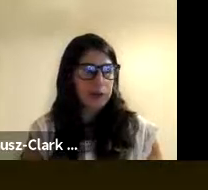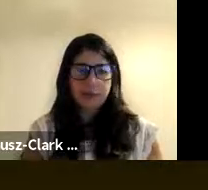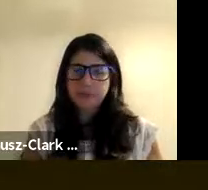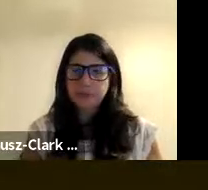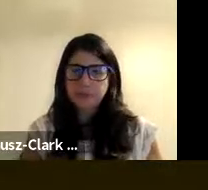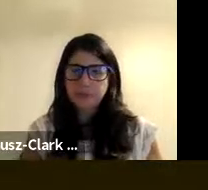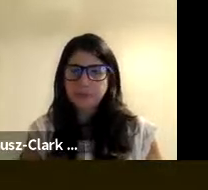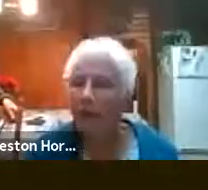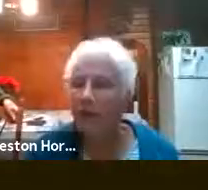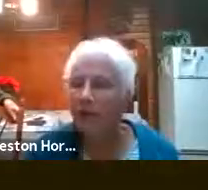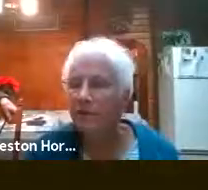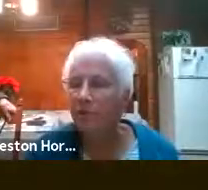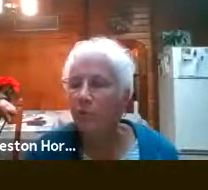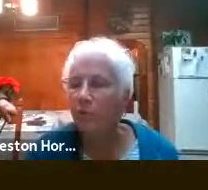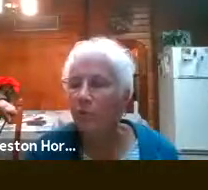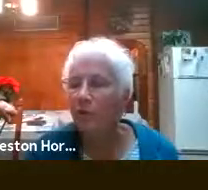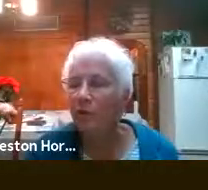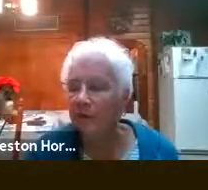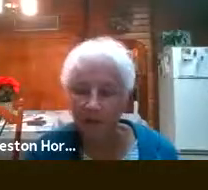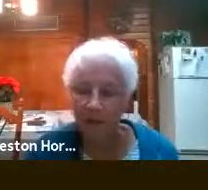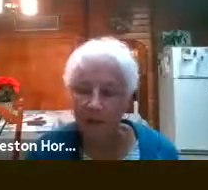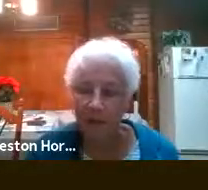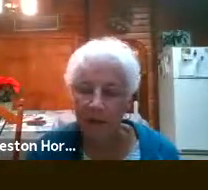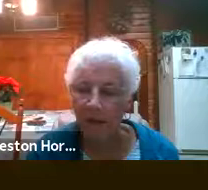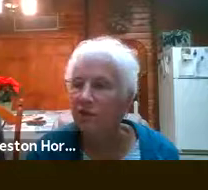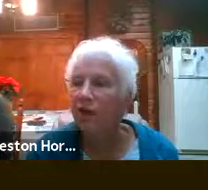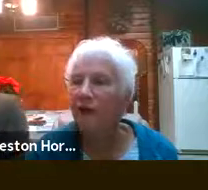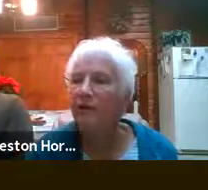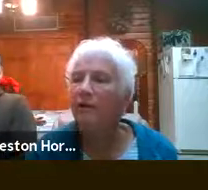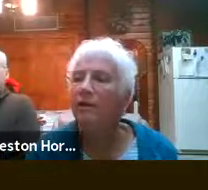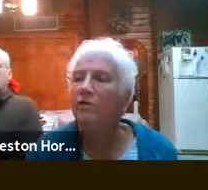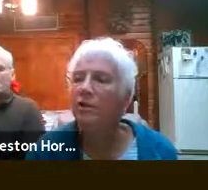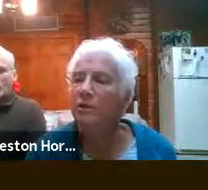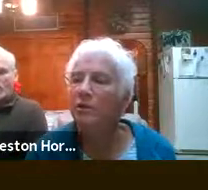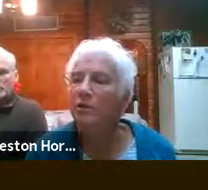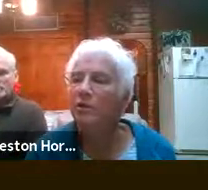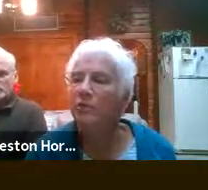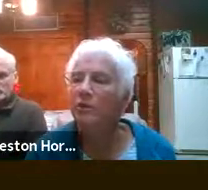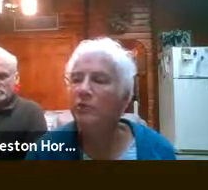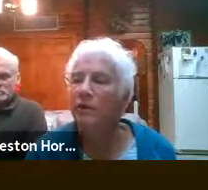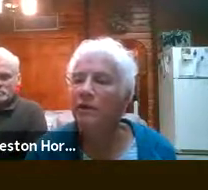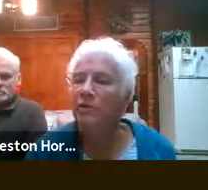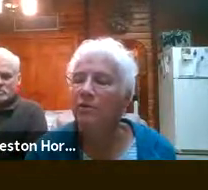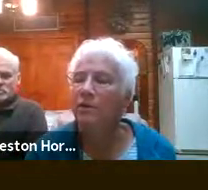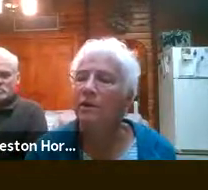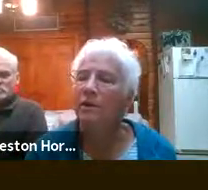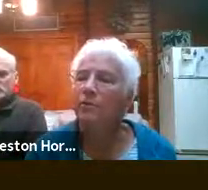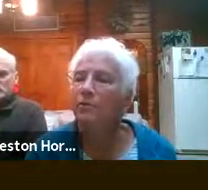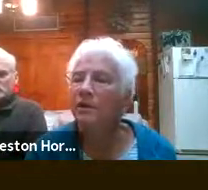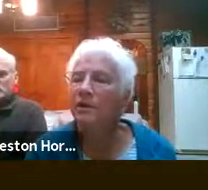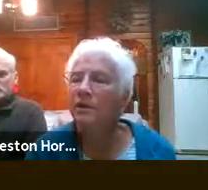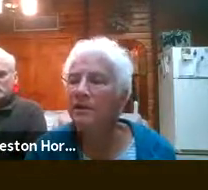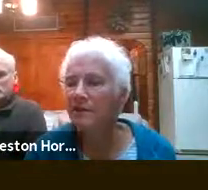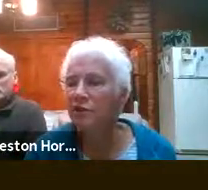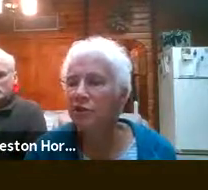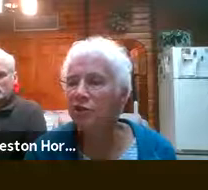timer. Well, I already sent one comment in the chat. Jamie, do you want to read that I already made?